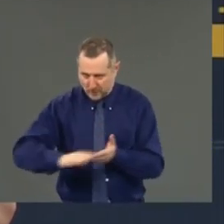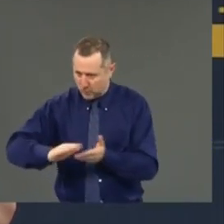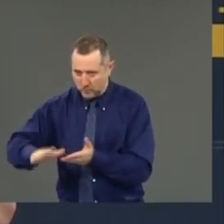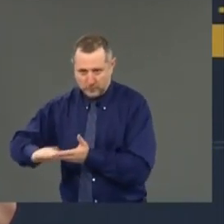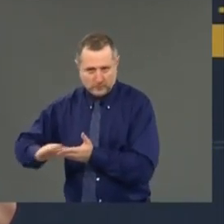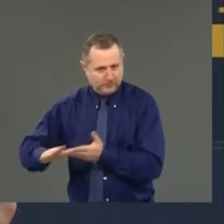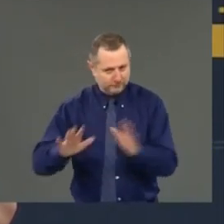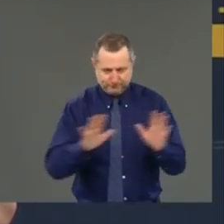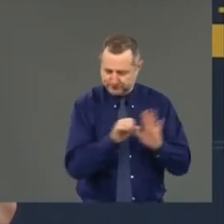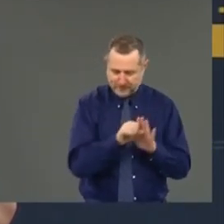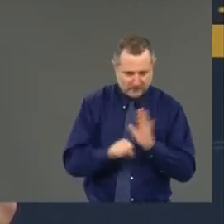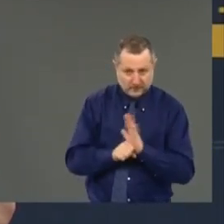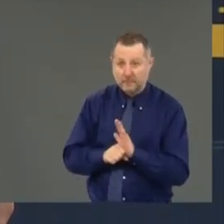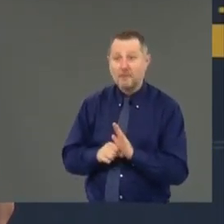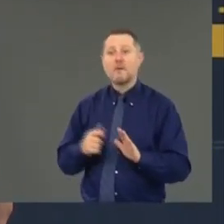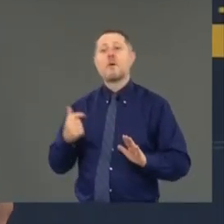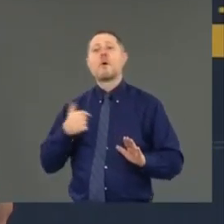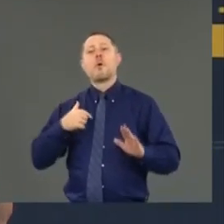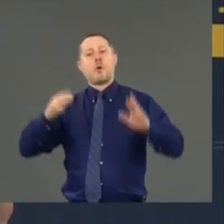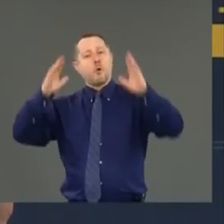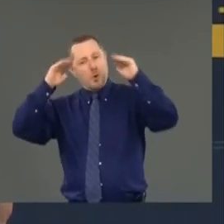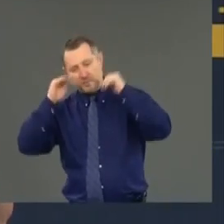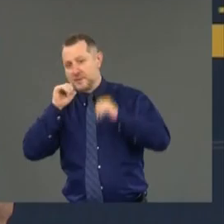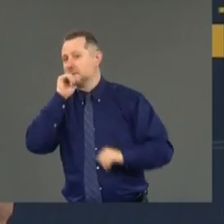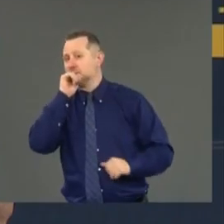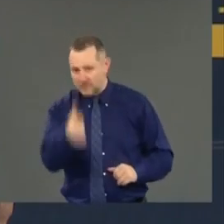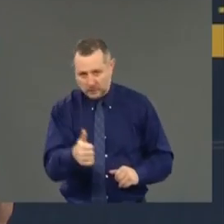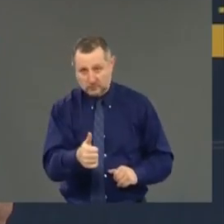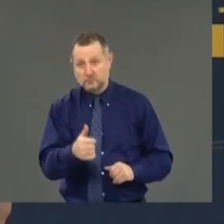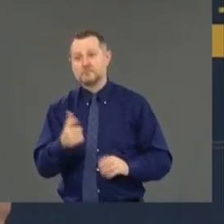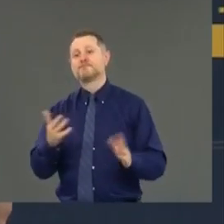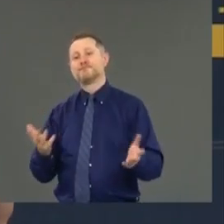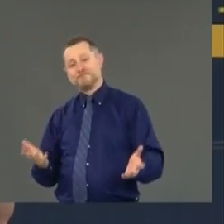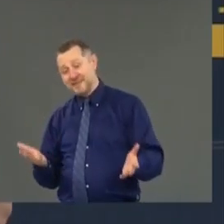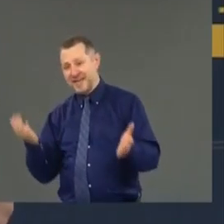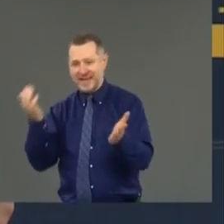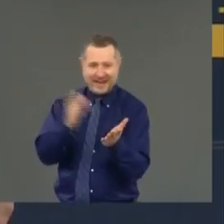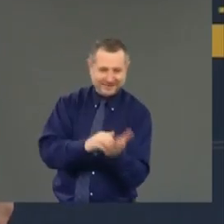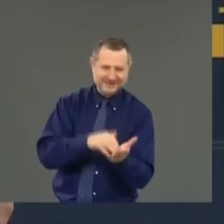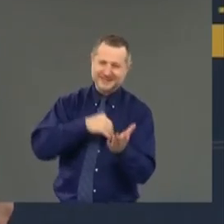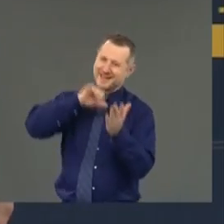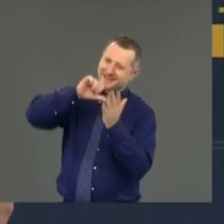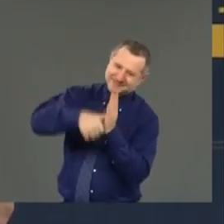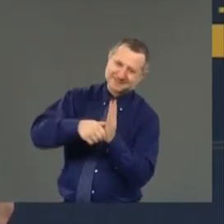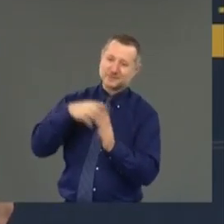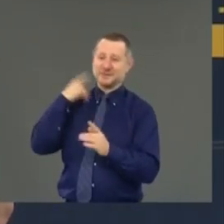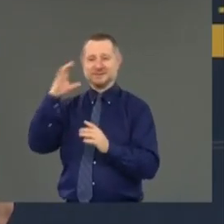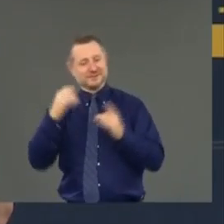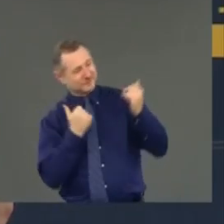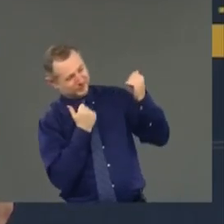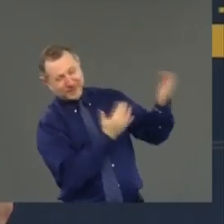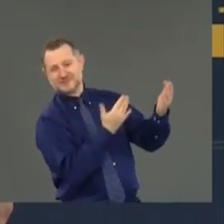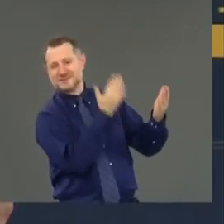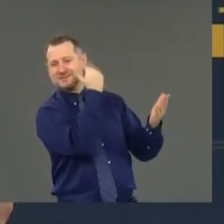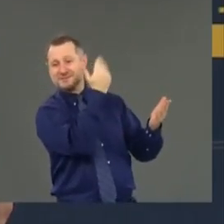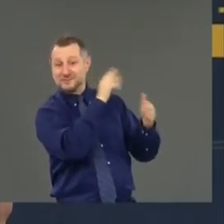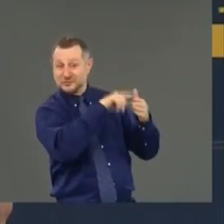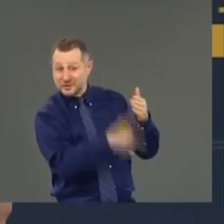layoffs. And again, we have to see what Washington does because everything will be a factor of that. In terms